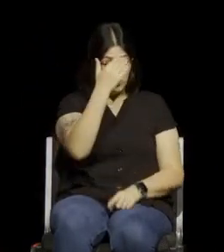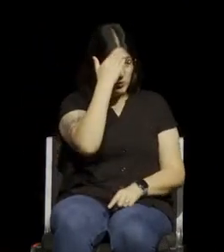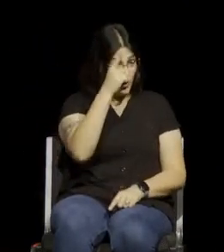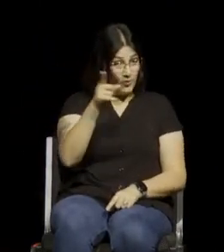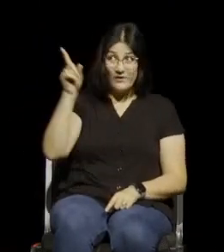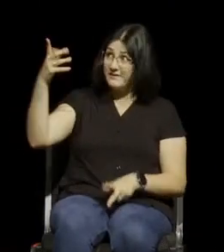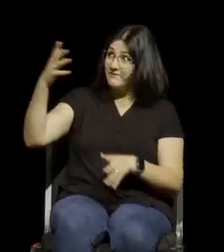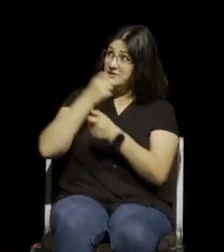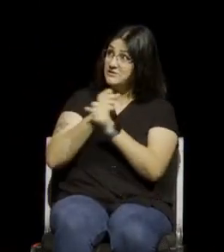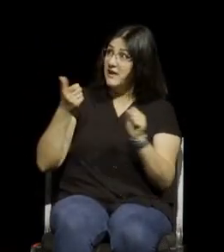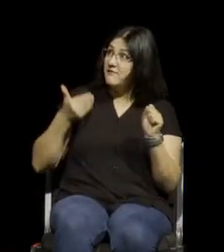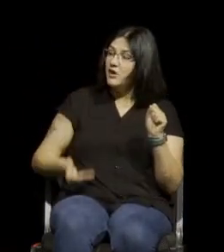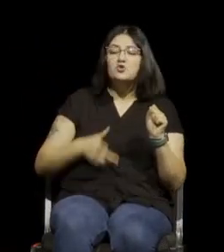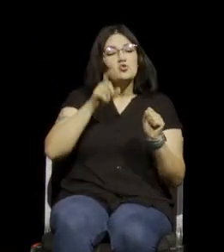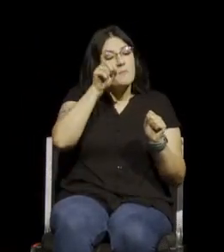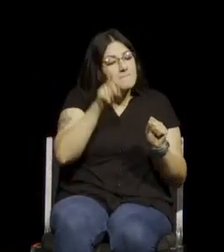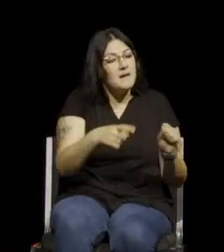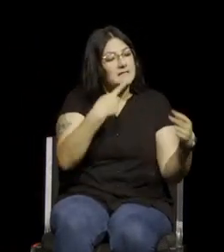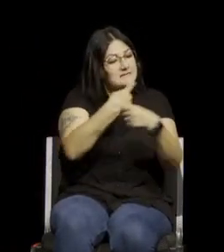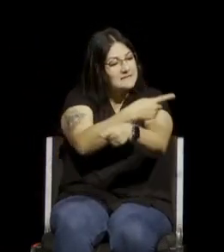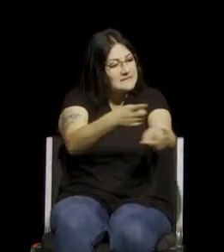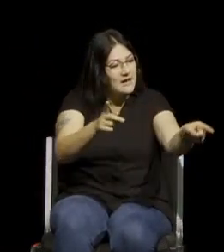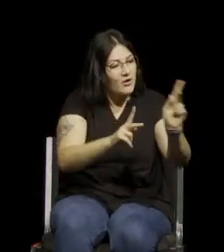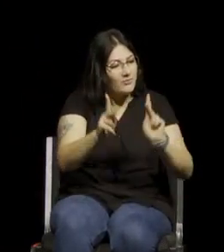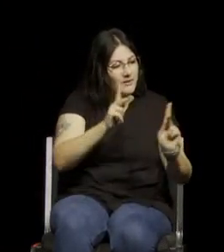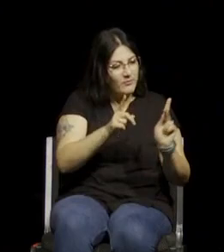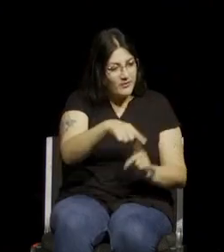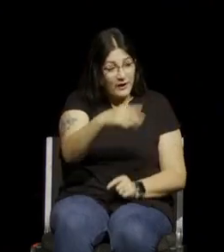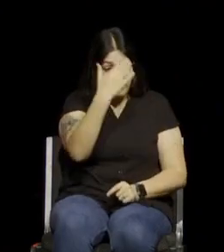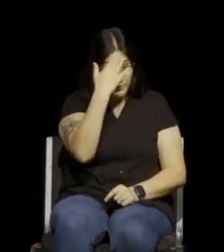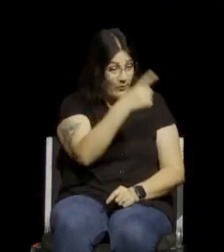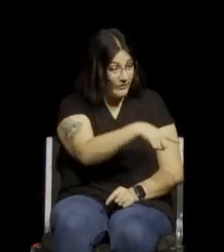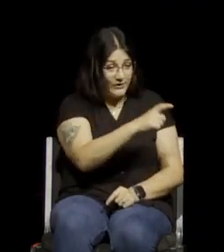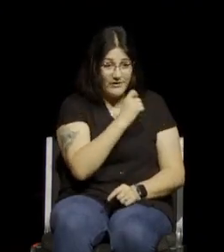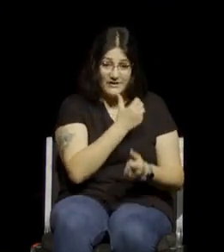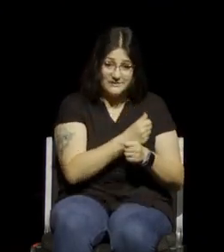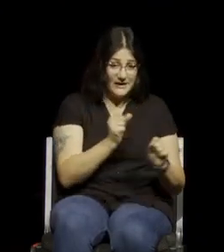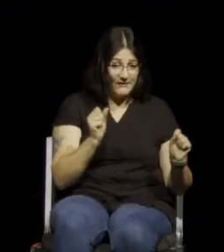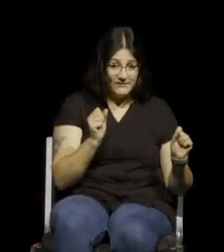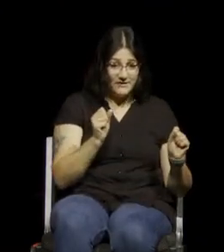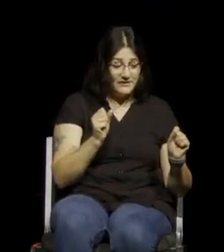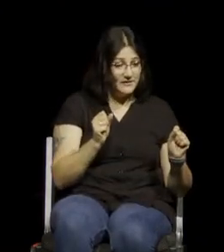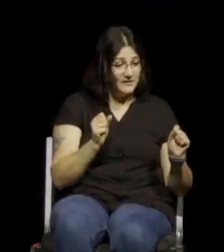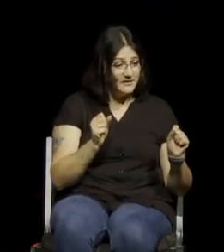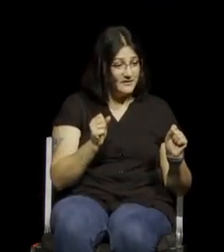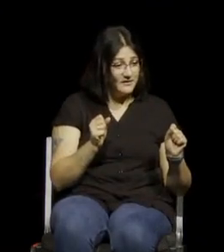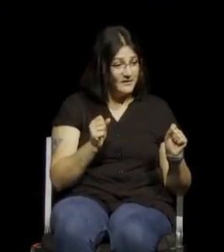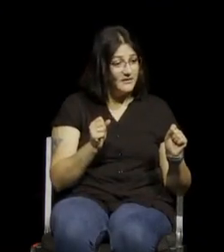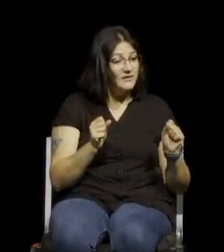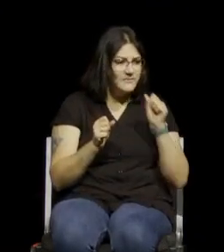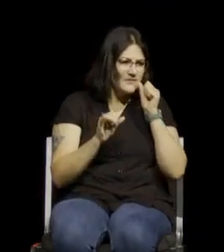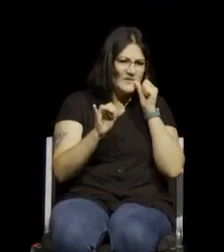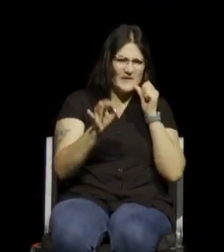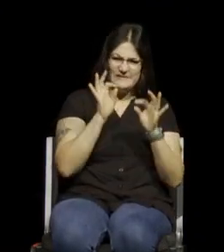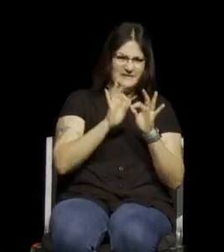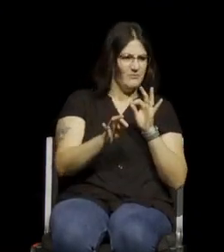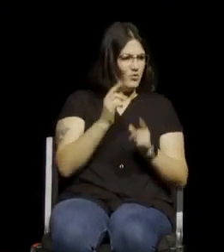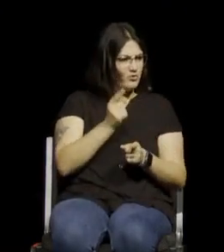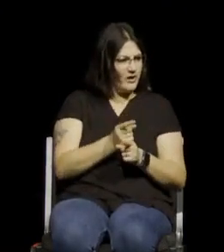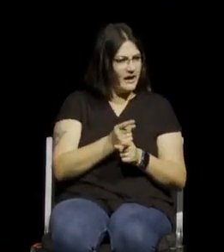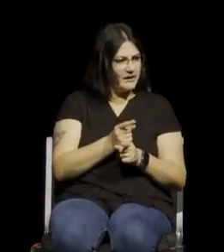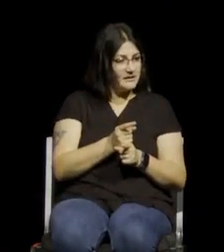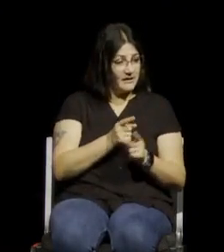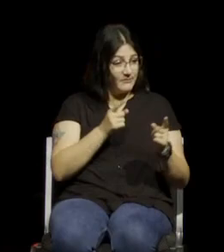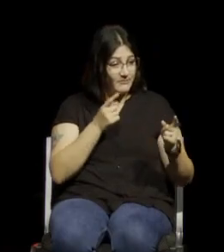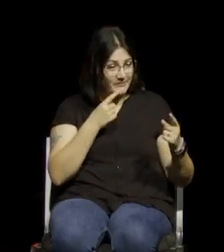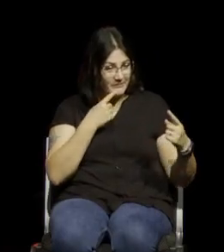saved, you must bring the gospel to those who you know are not saved. It was a simple formula, and